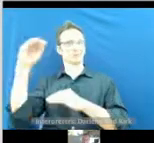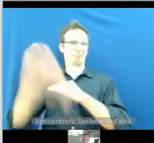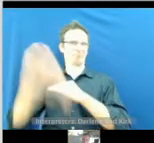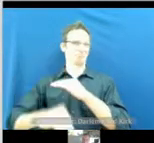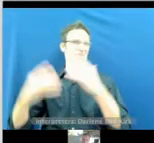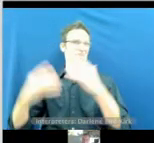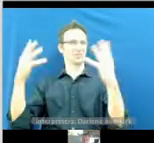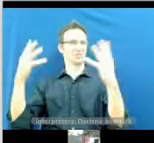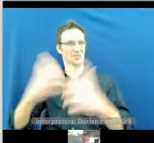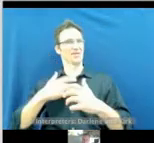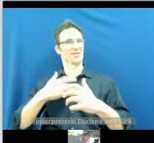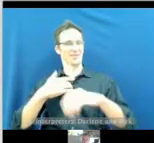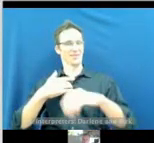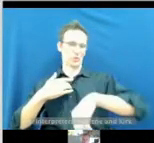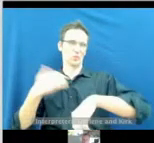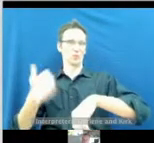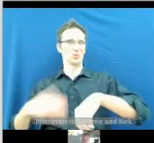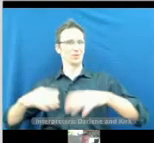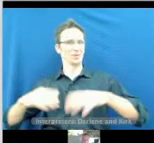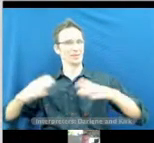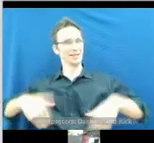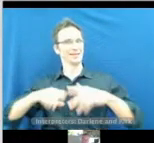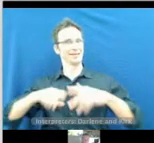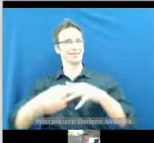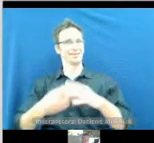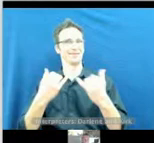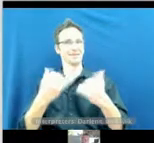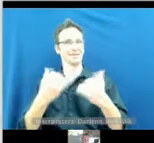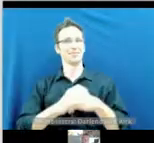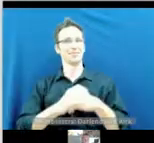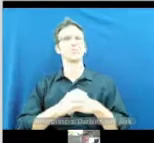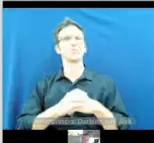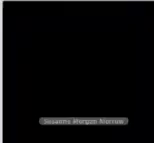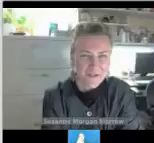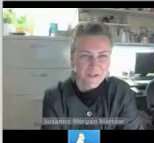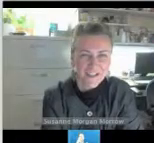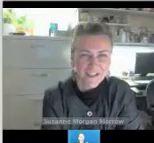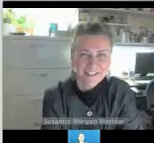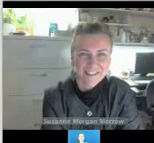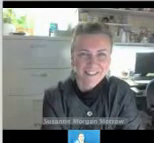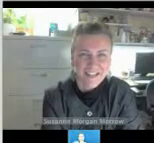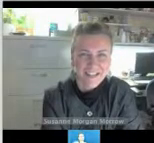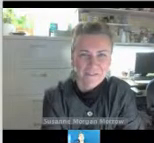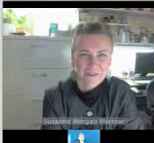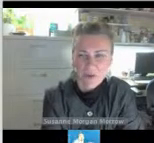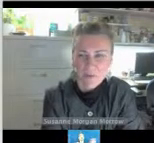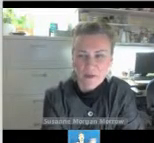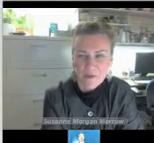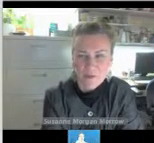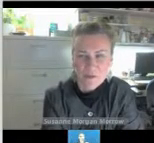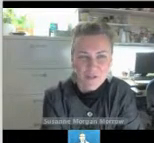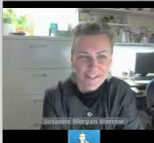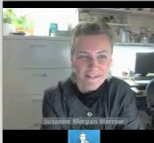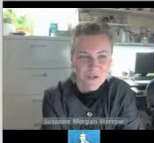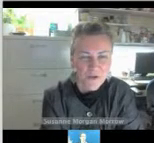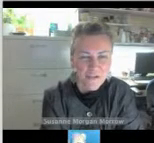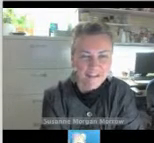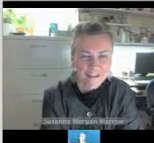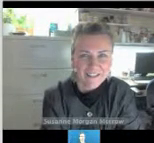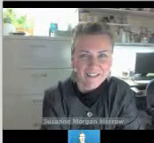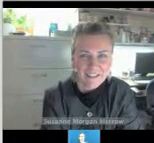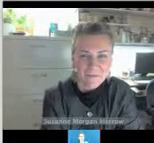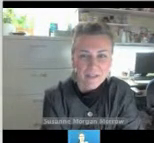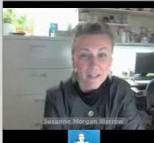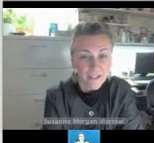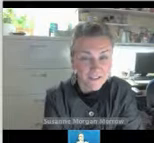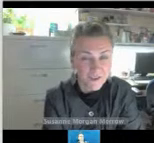here. I see we've got folks joining us from quite across the mile, so it's nice to have this webinar opportunity so we